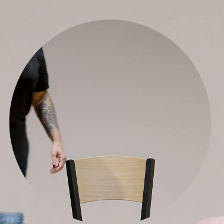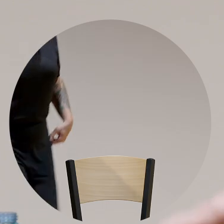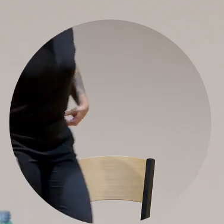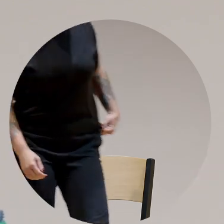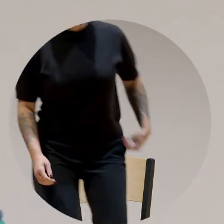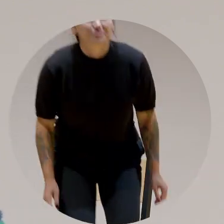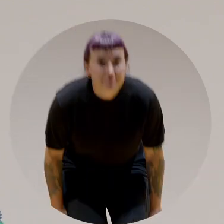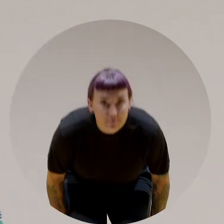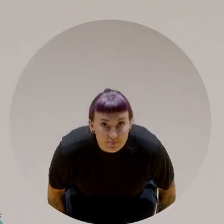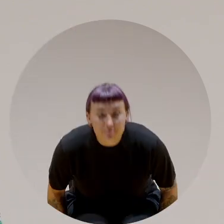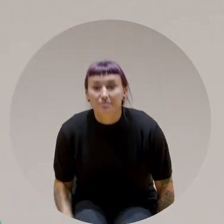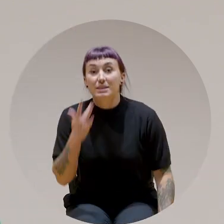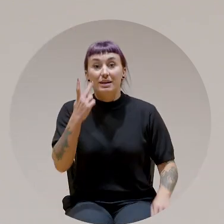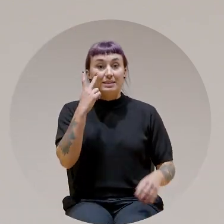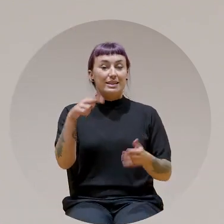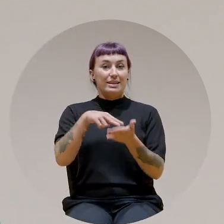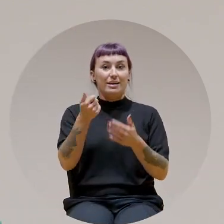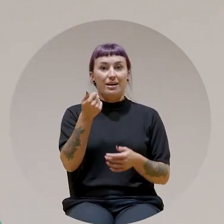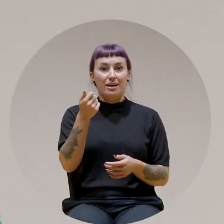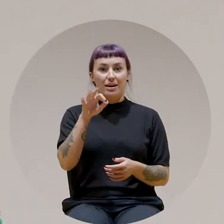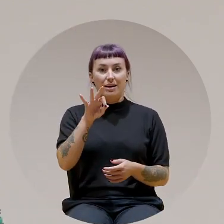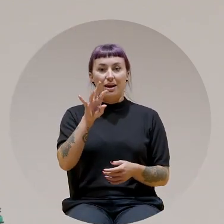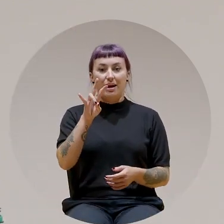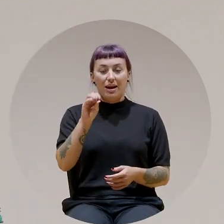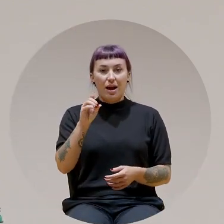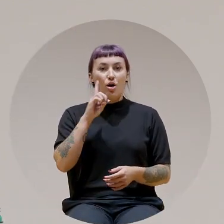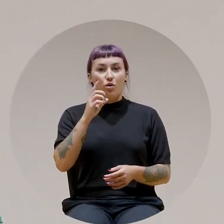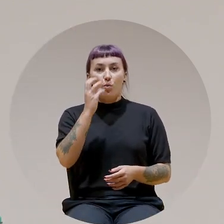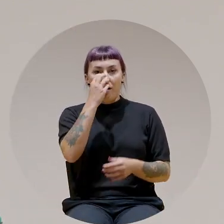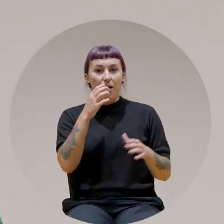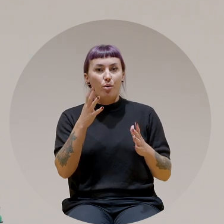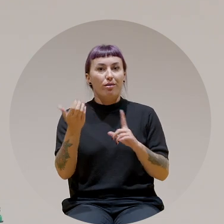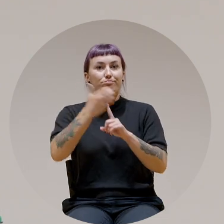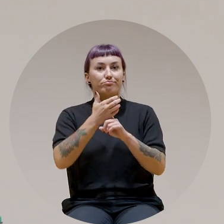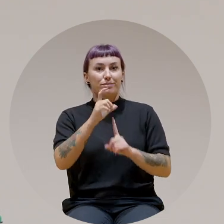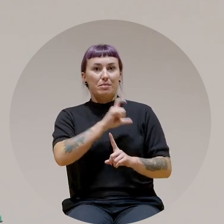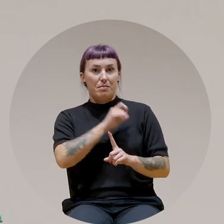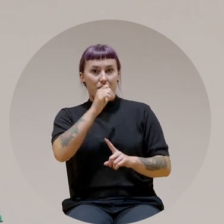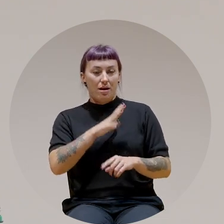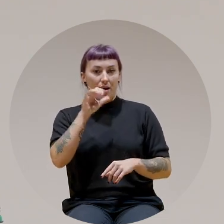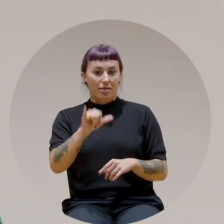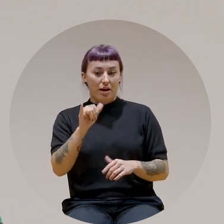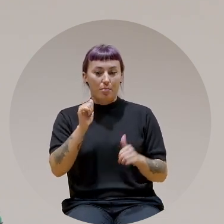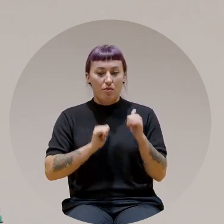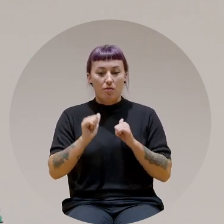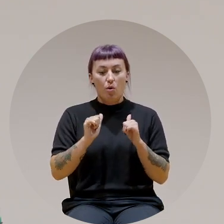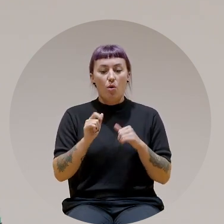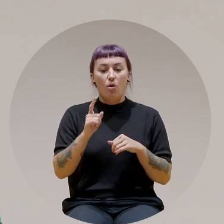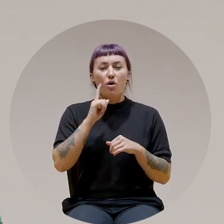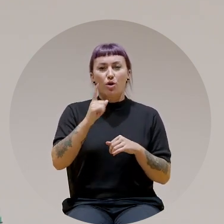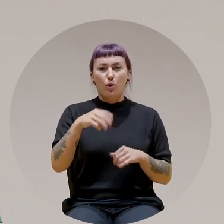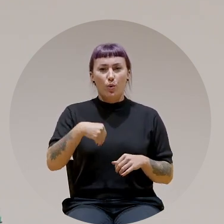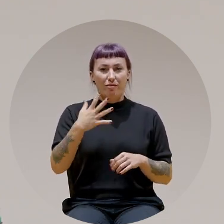1970s, and there are clowns that act as the policemen at that performance. And there was a white viewer there who